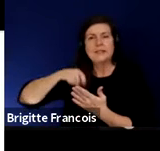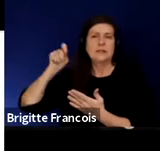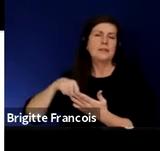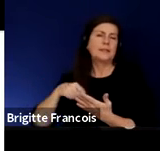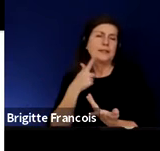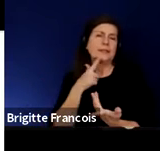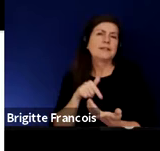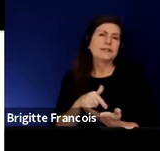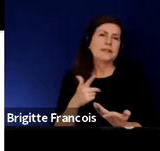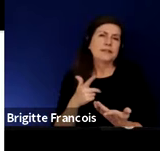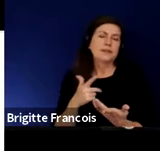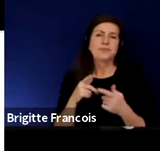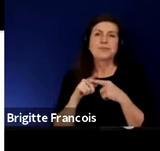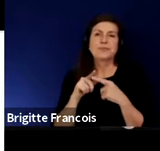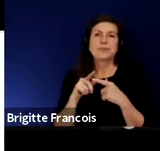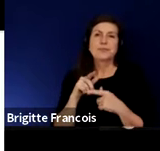smaller